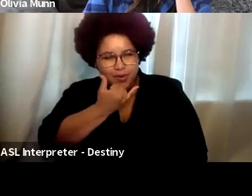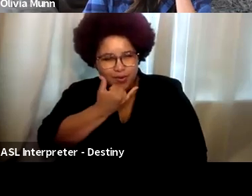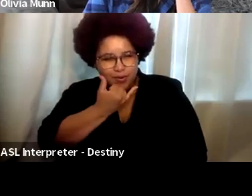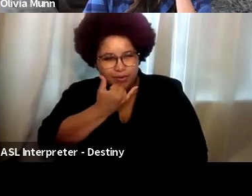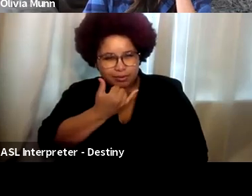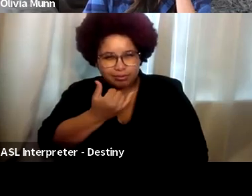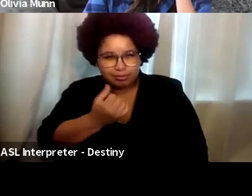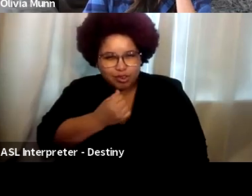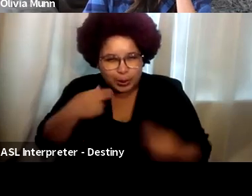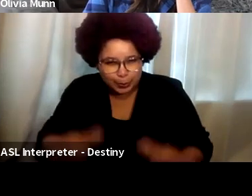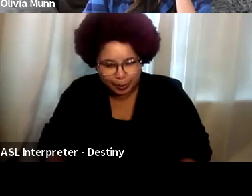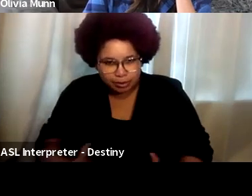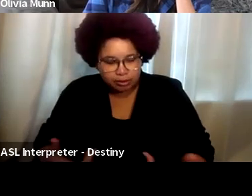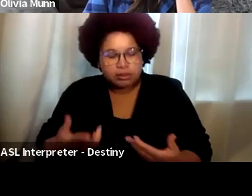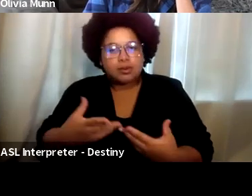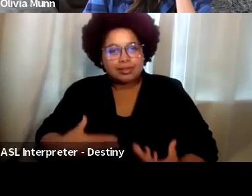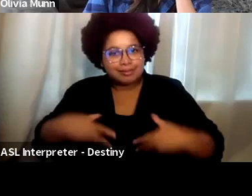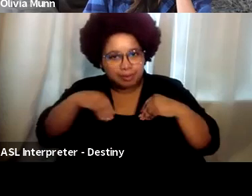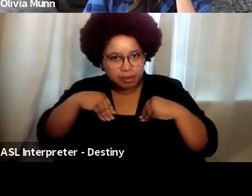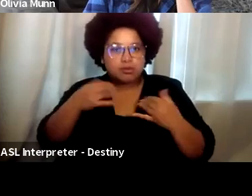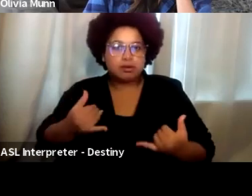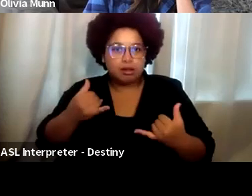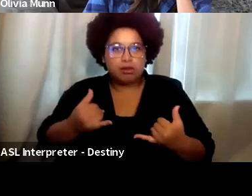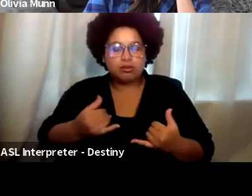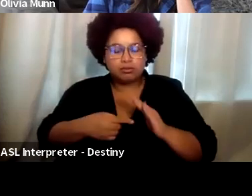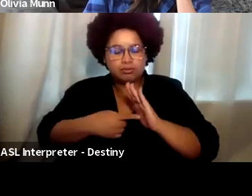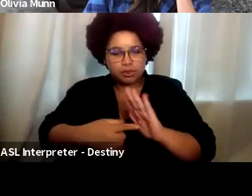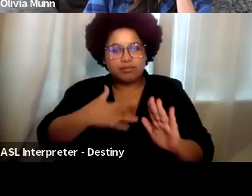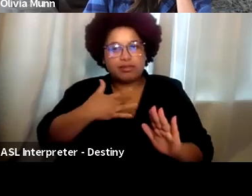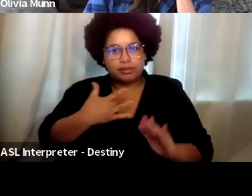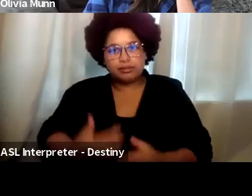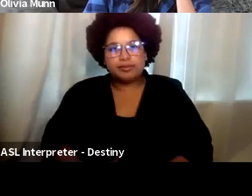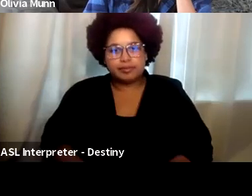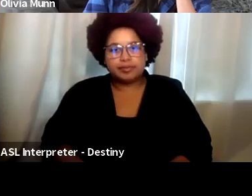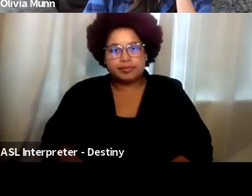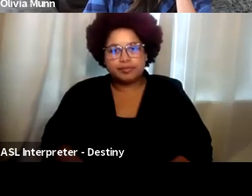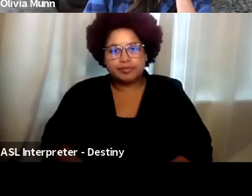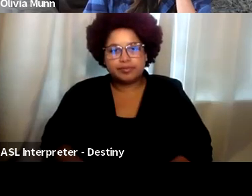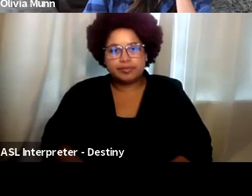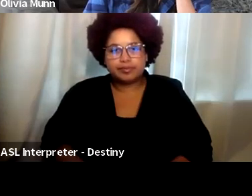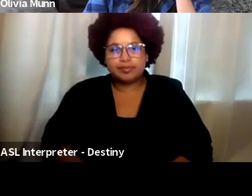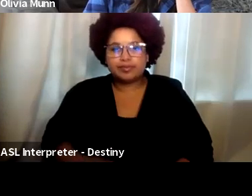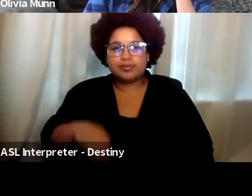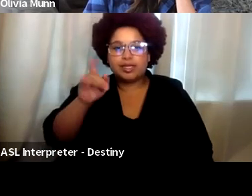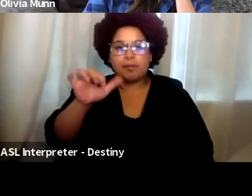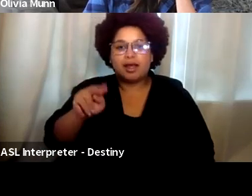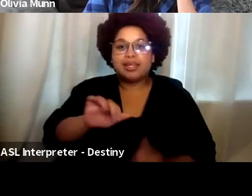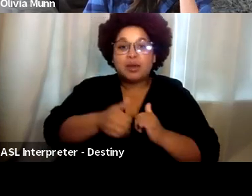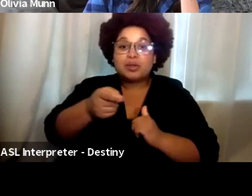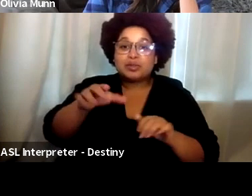almost not human. I think it's perfectly acceptable these days. Thank you. Brian, tell us how you're doing.